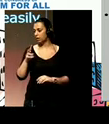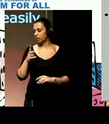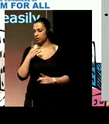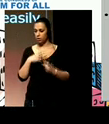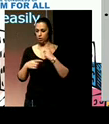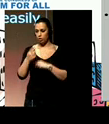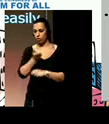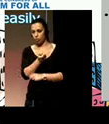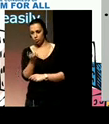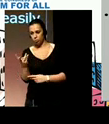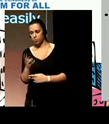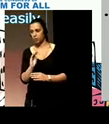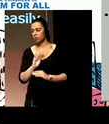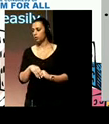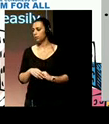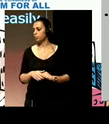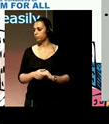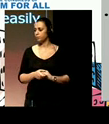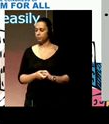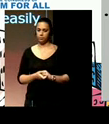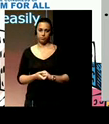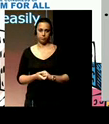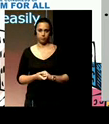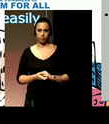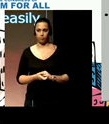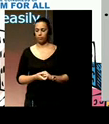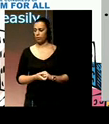11.3 million visitors came to Greece in 2012.